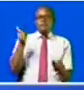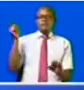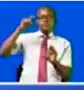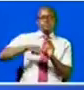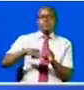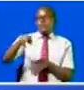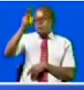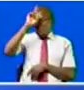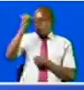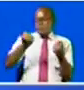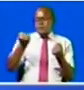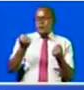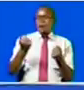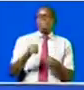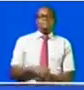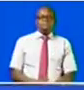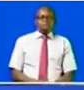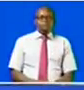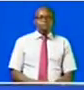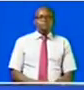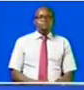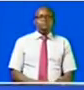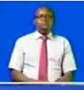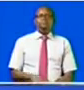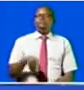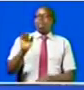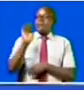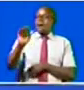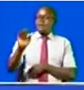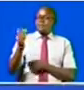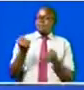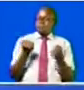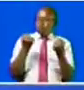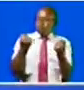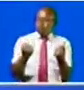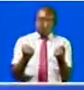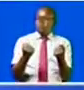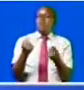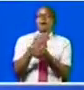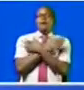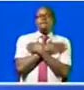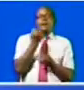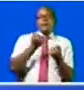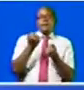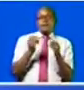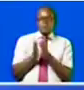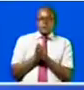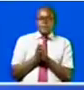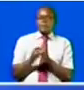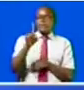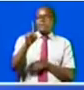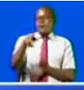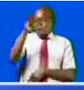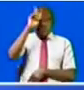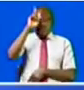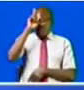police vehicle owing to his condition and instead requested to be driven in a friend's car together with one